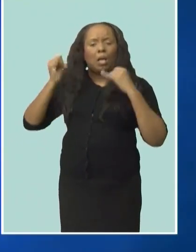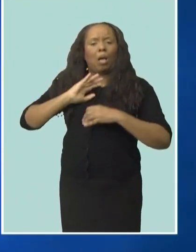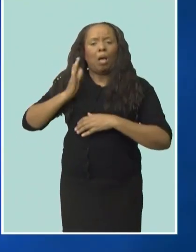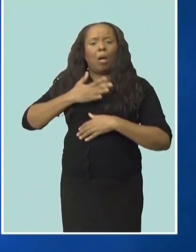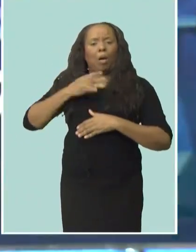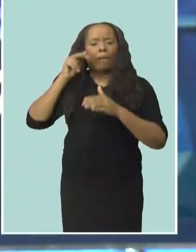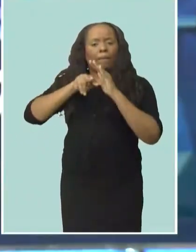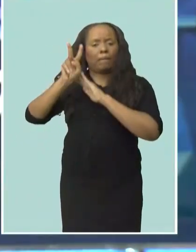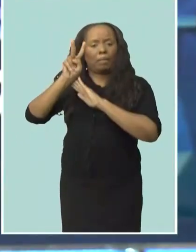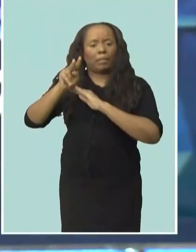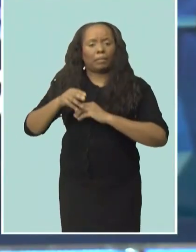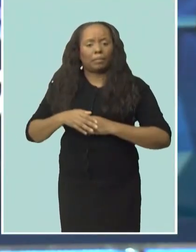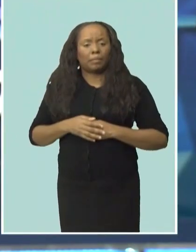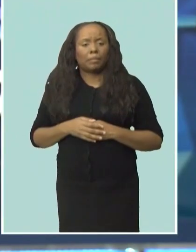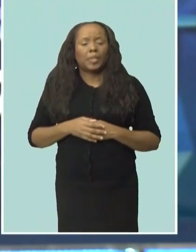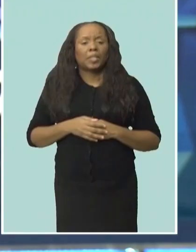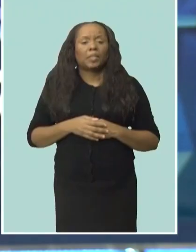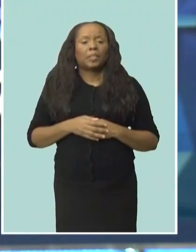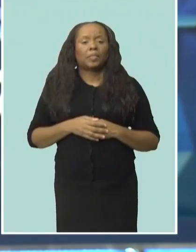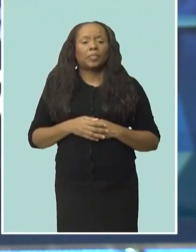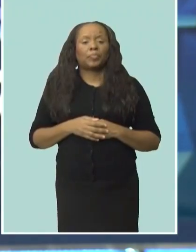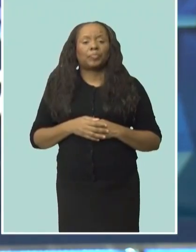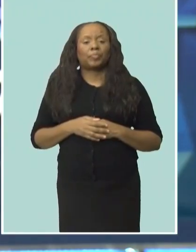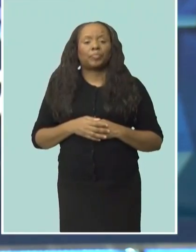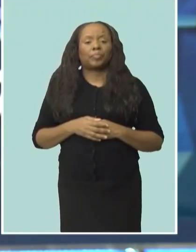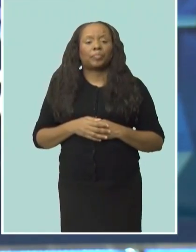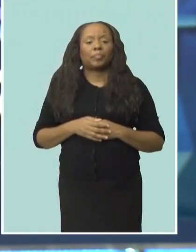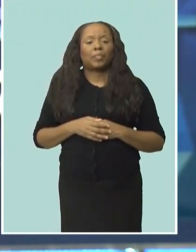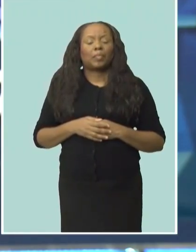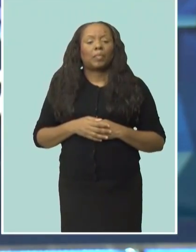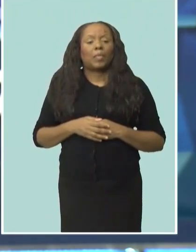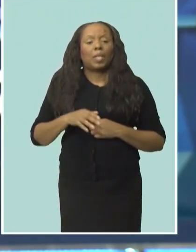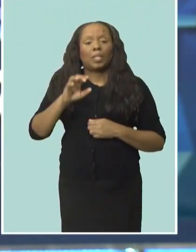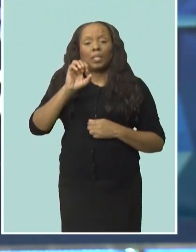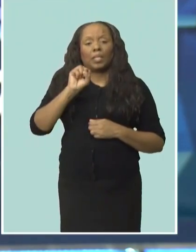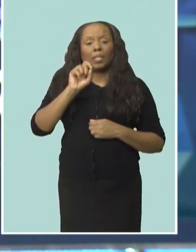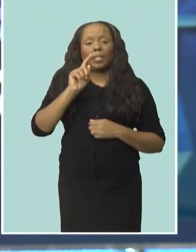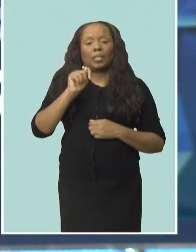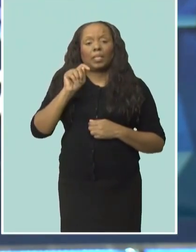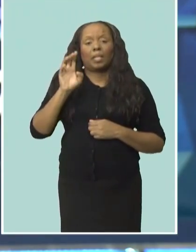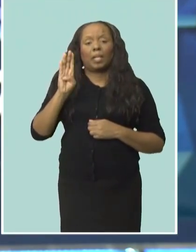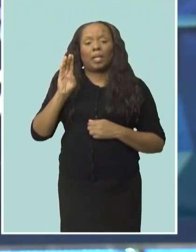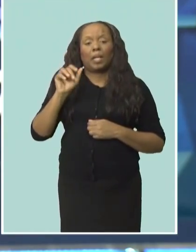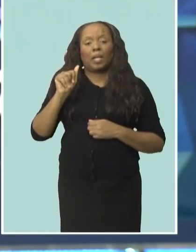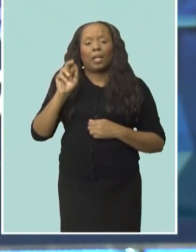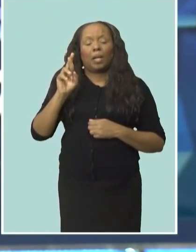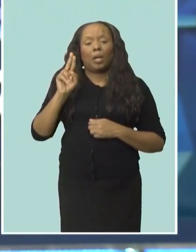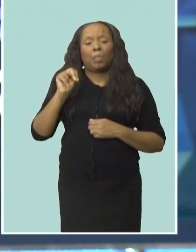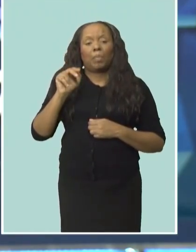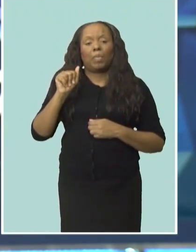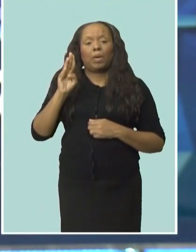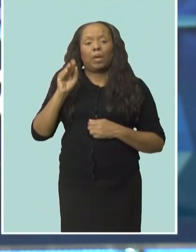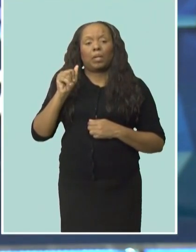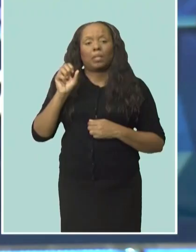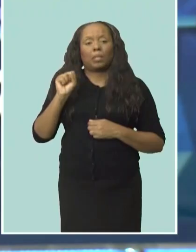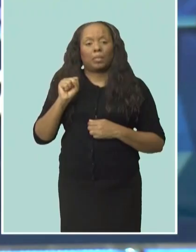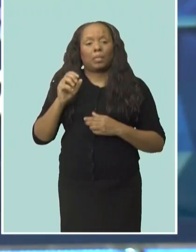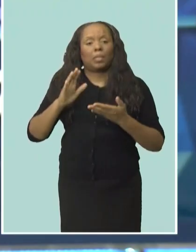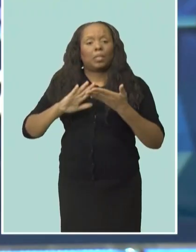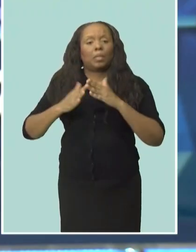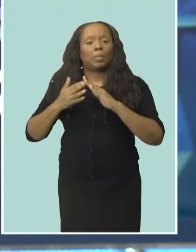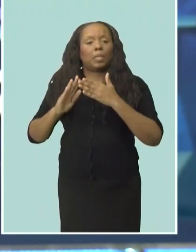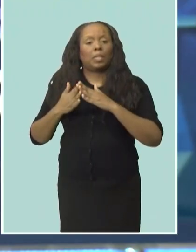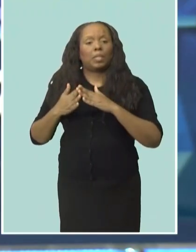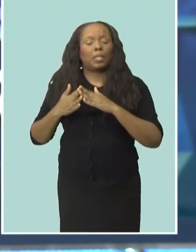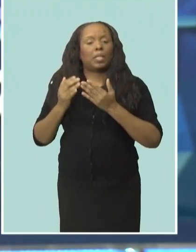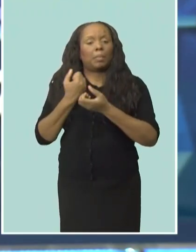crime. The Chapel Gap St. Barnabas St. Michael Community's Emancipation Day celebrations got off to a tragic start